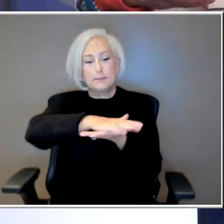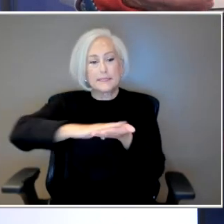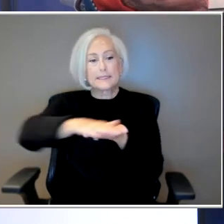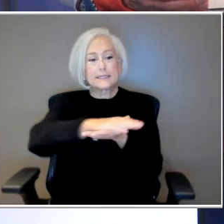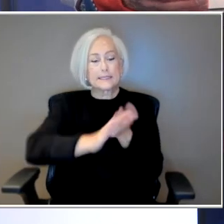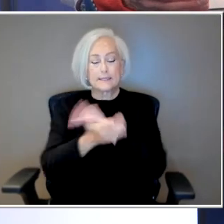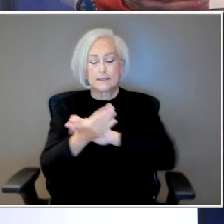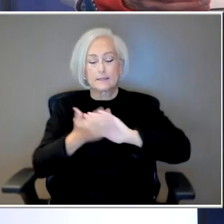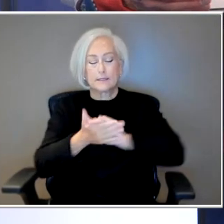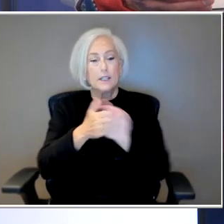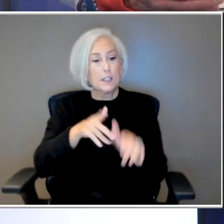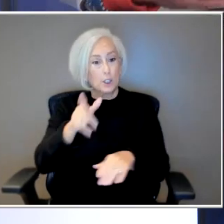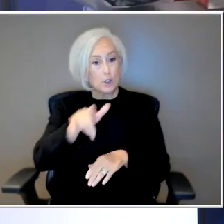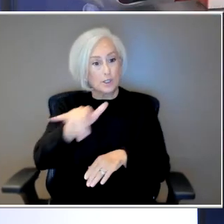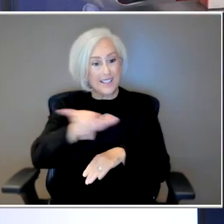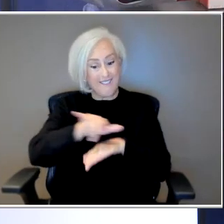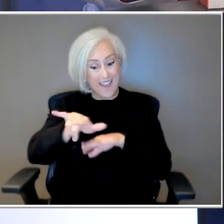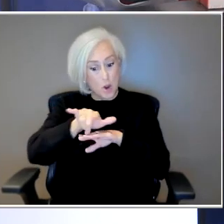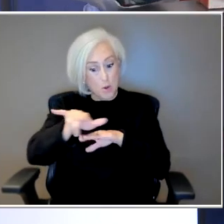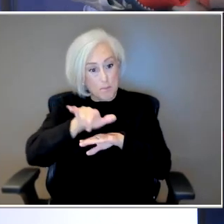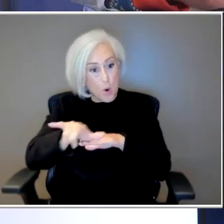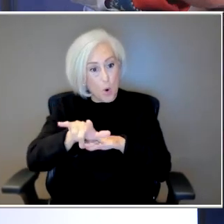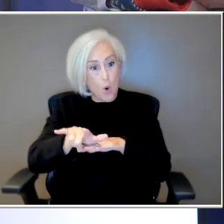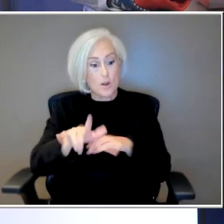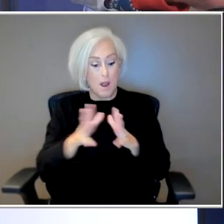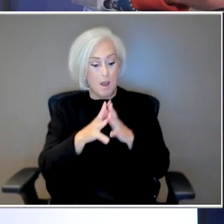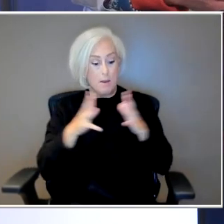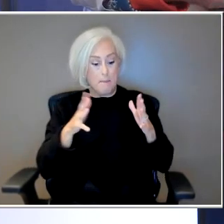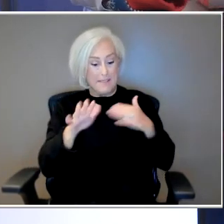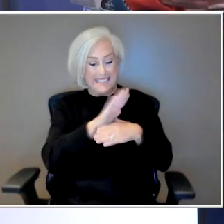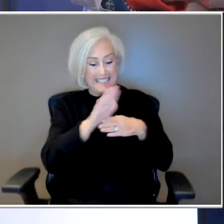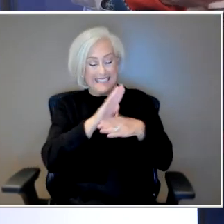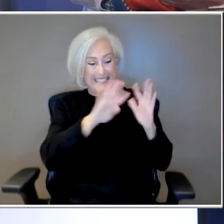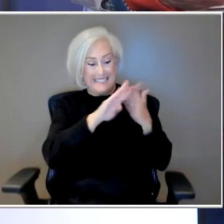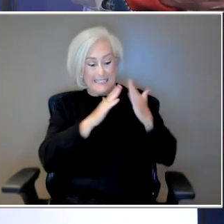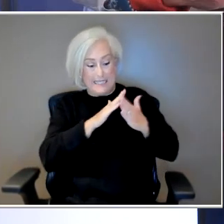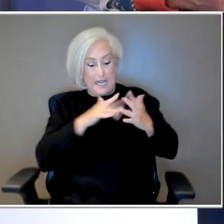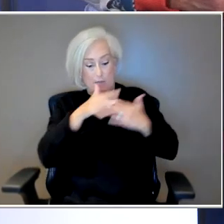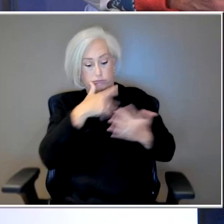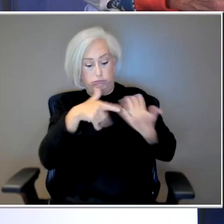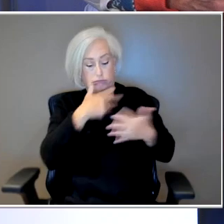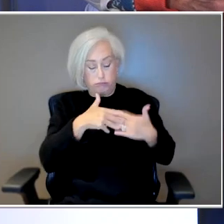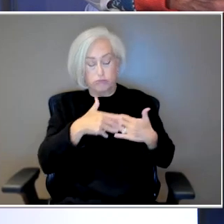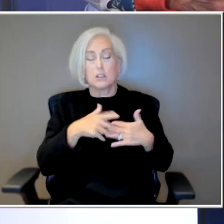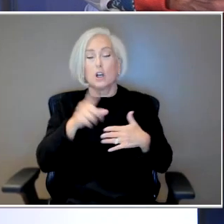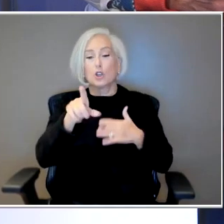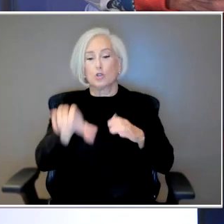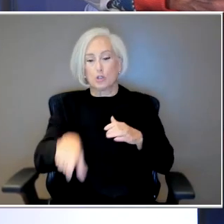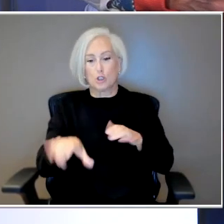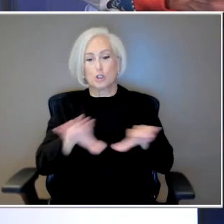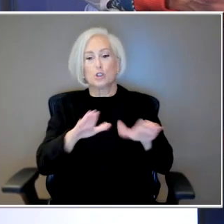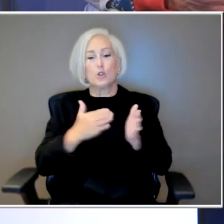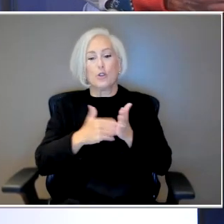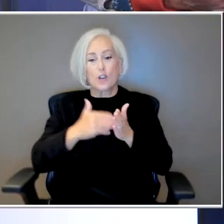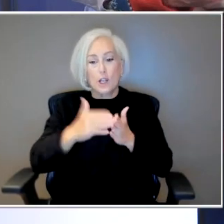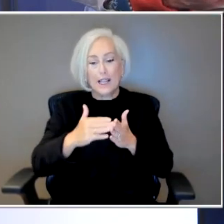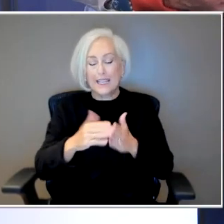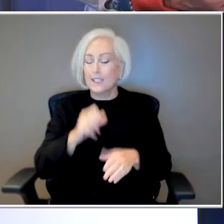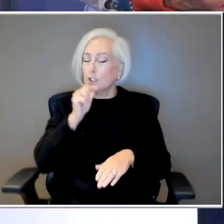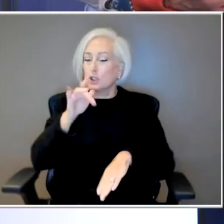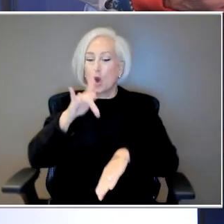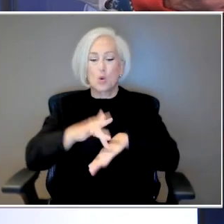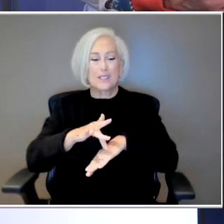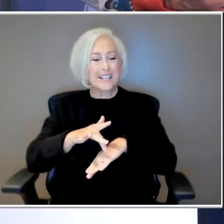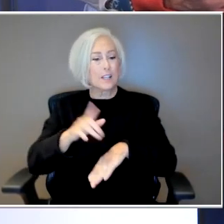those high-flow community areas. If you can do that frequently and also avoid touching your hands to your eyes, your nose, your mouth, you are going